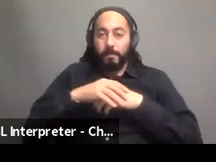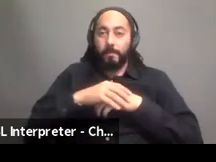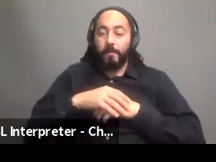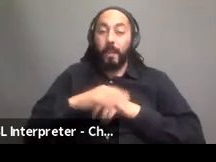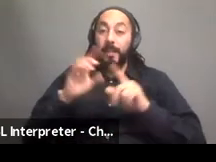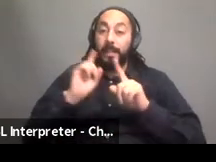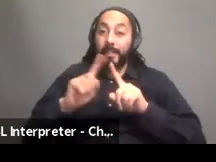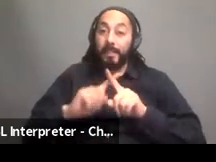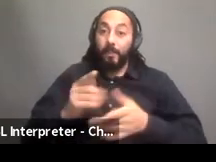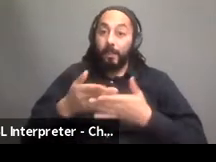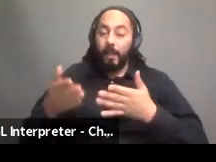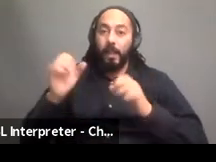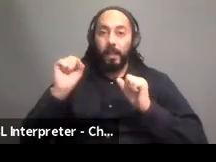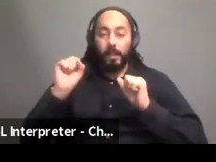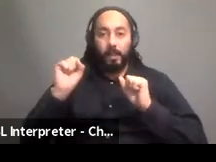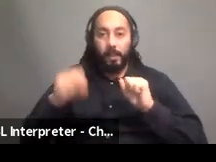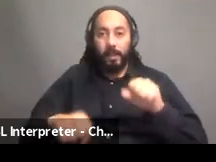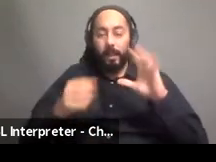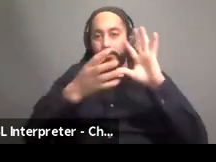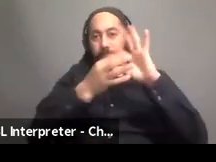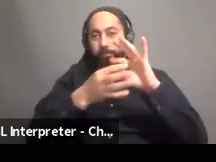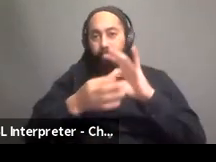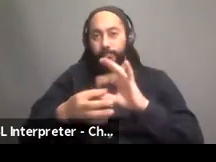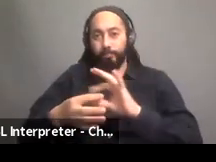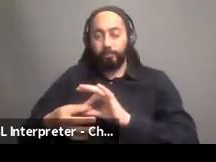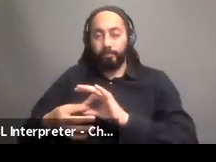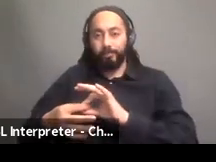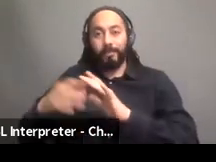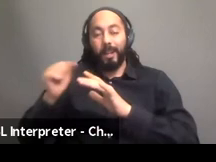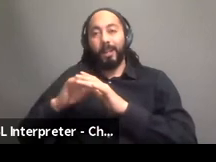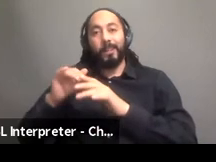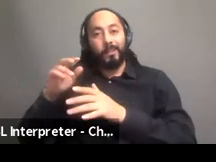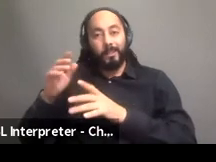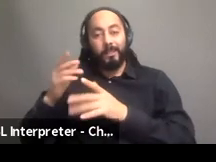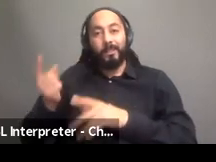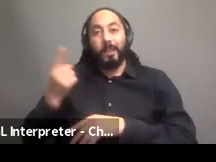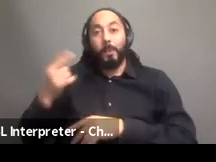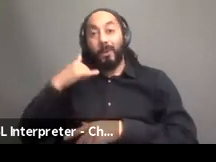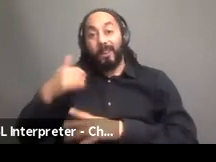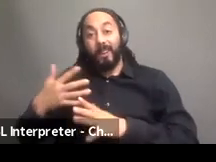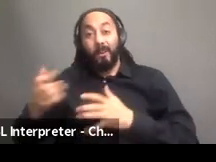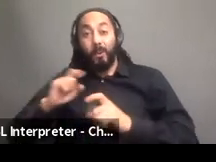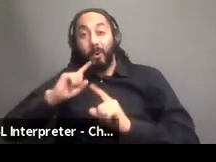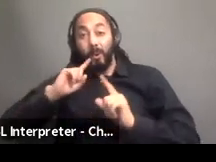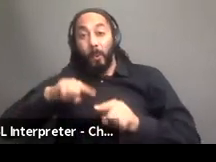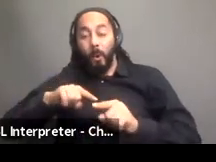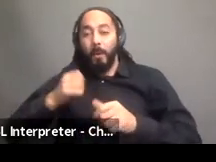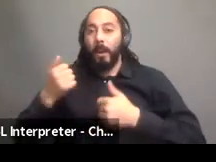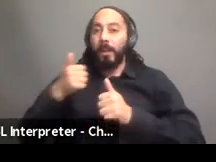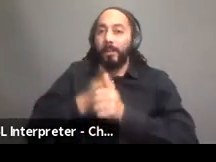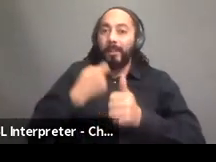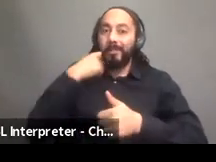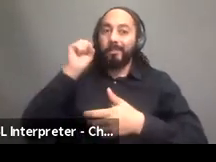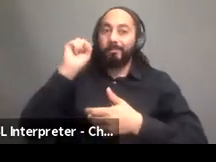together to impede on how likely someone is or how comfortable someone is going to feel to